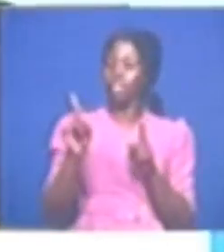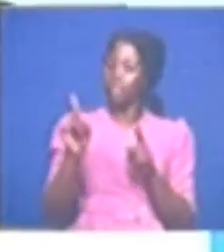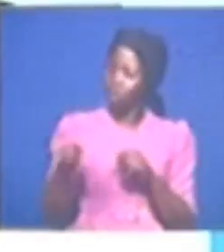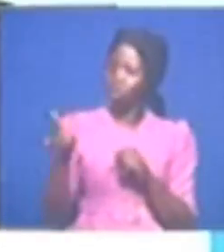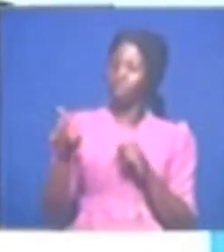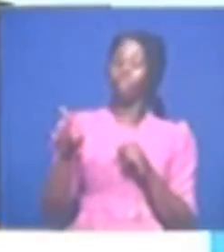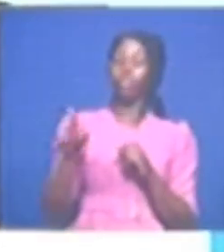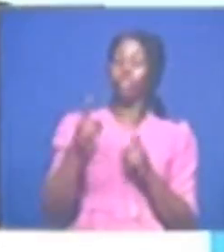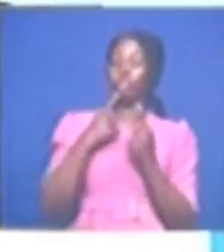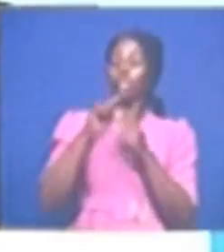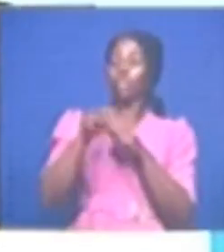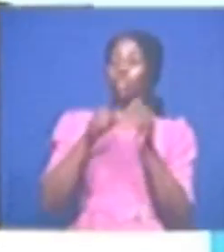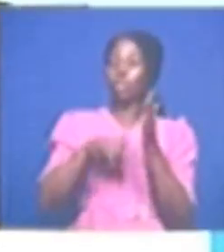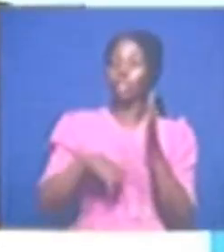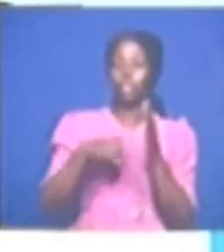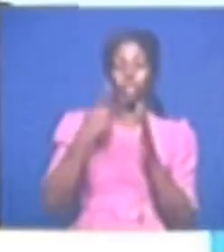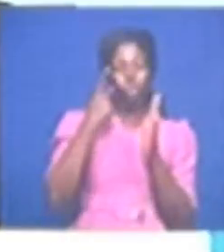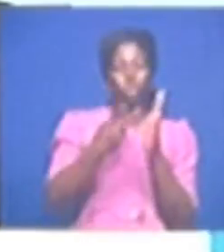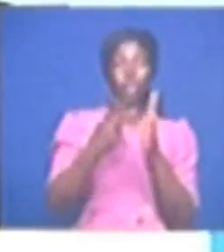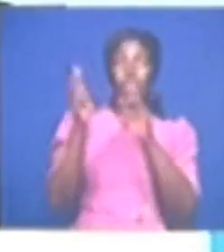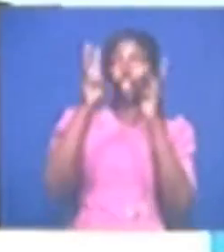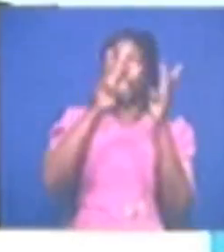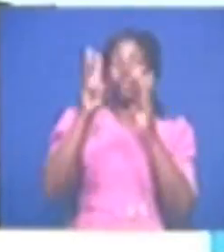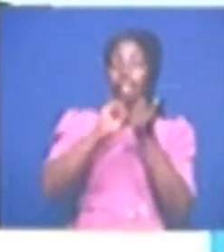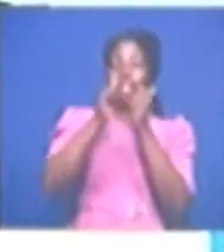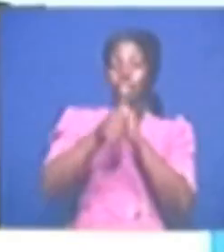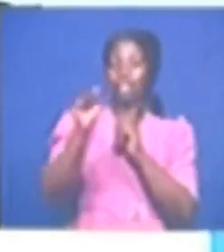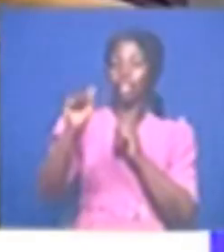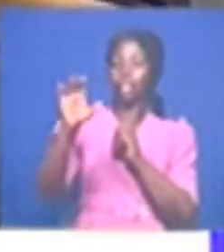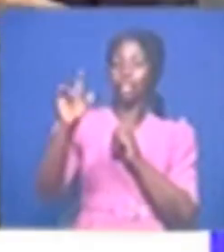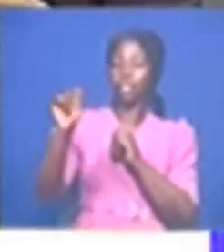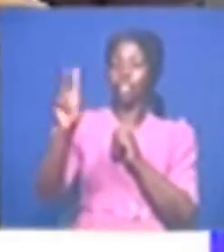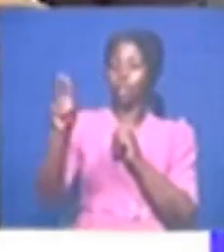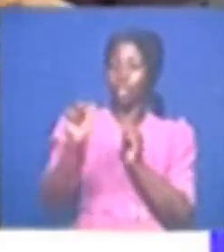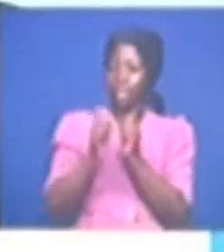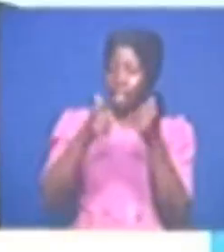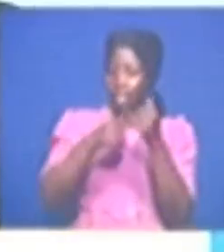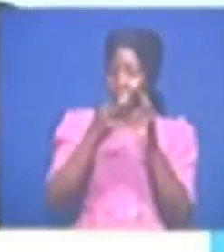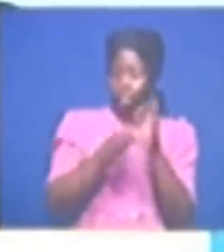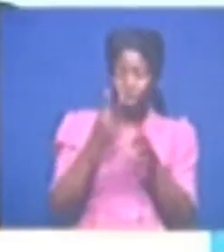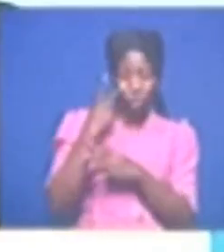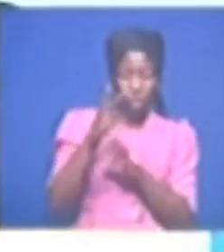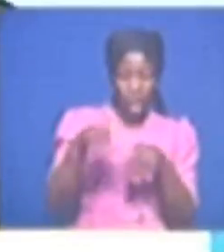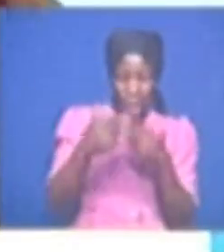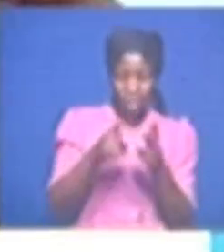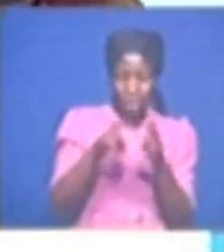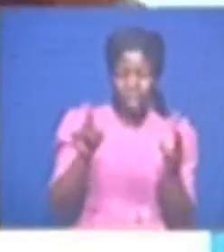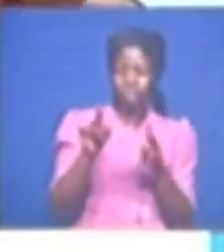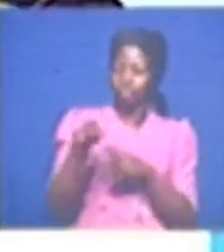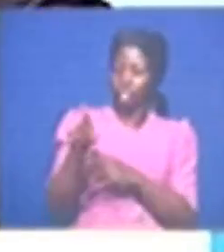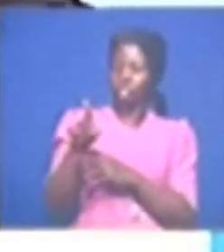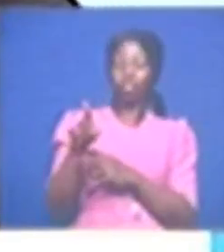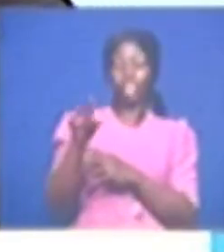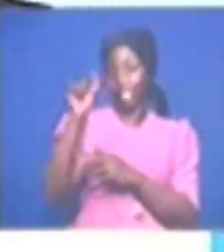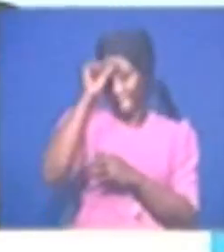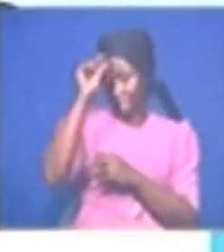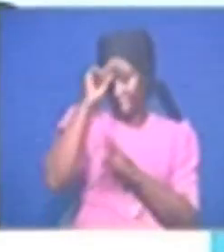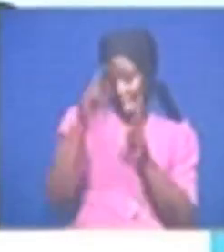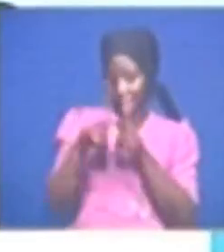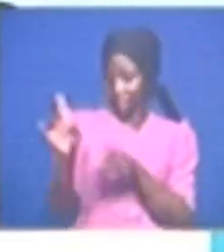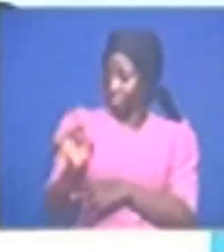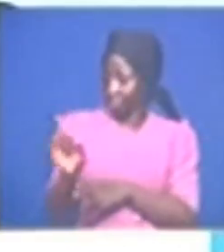at the Climate Change Act 2016. If you look at its origin, it was actually not even the government we started.